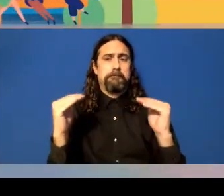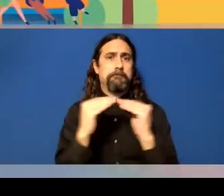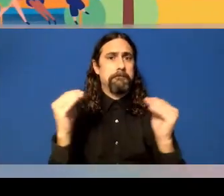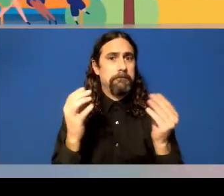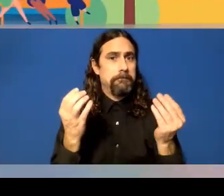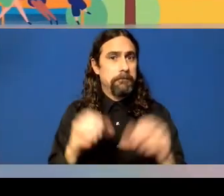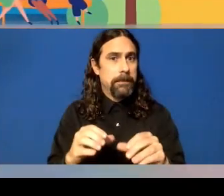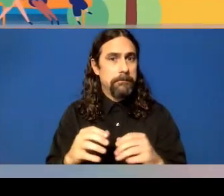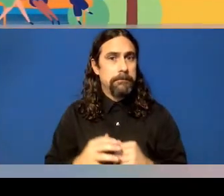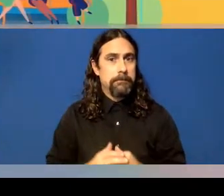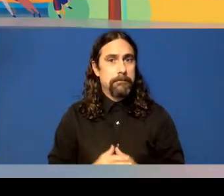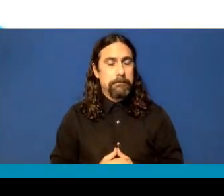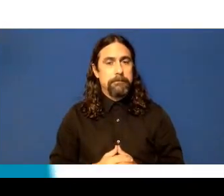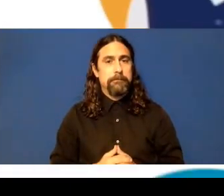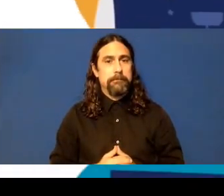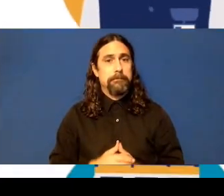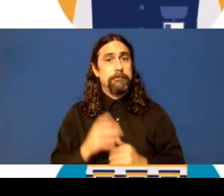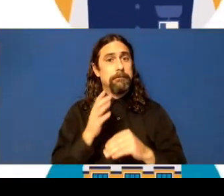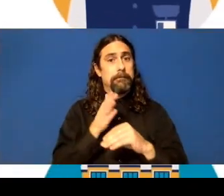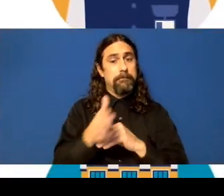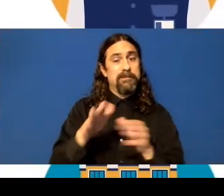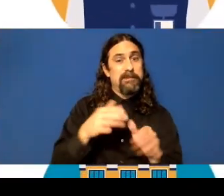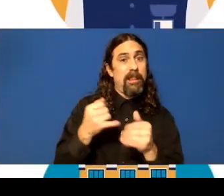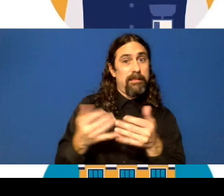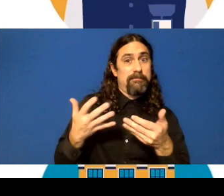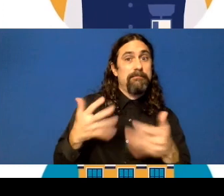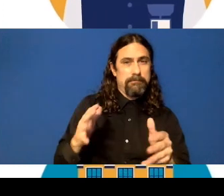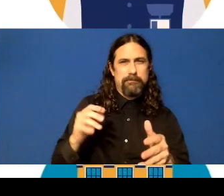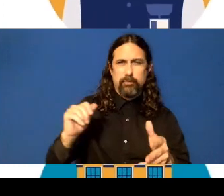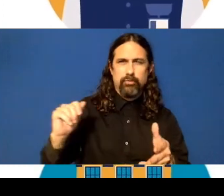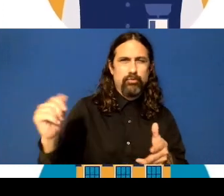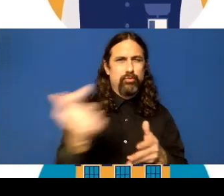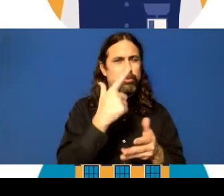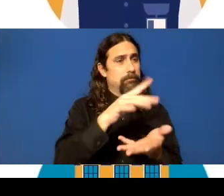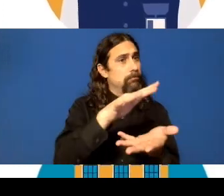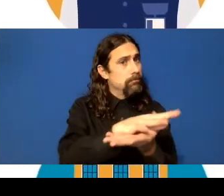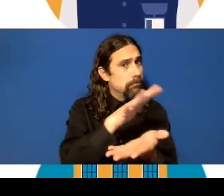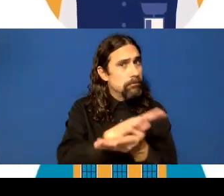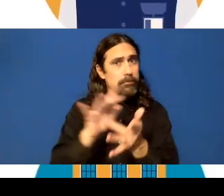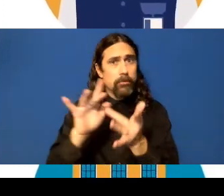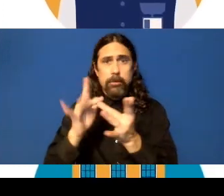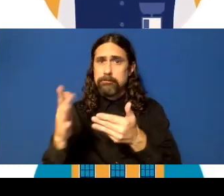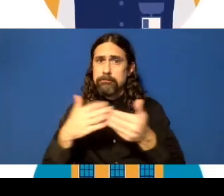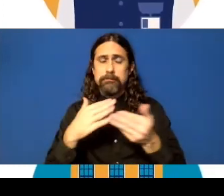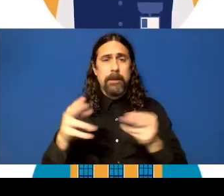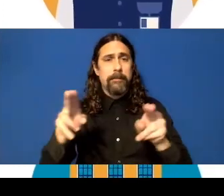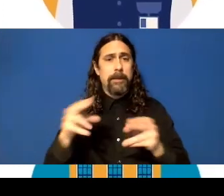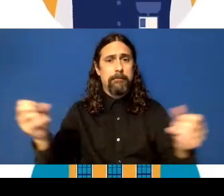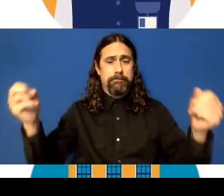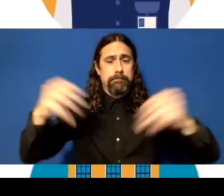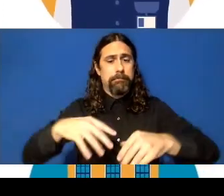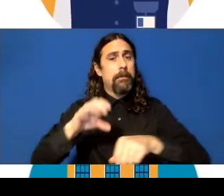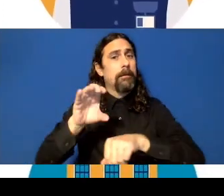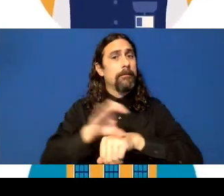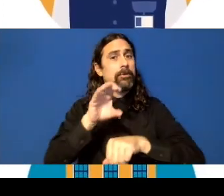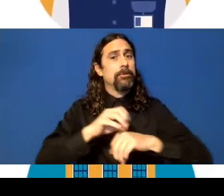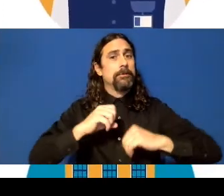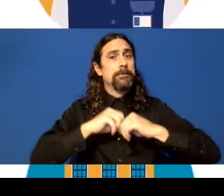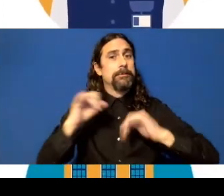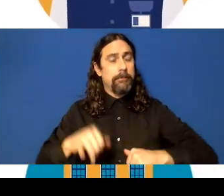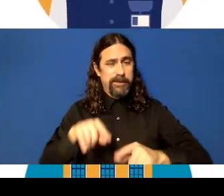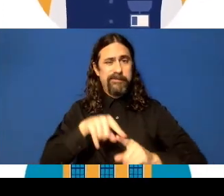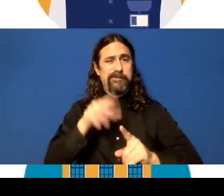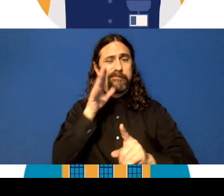or online. After the deadline, all applications, paper and online, go into a computer